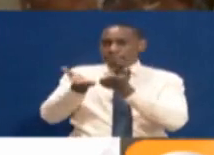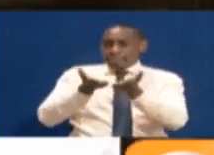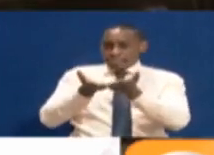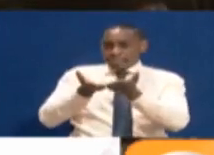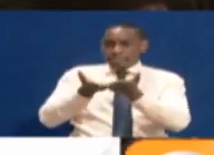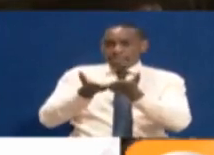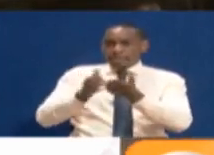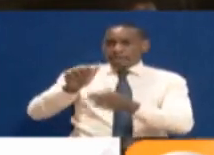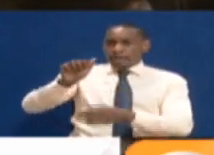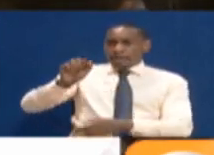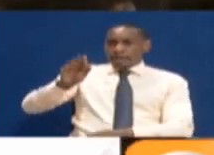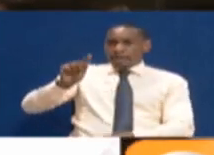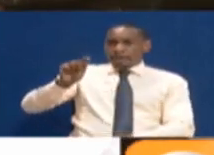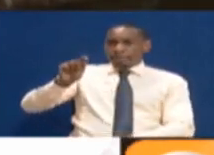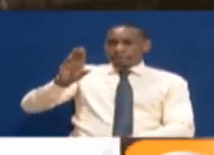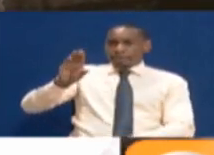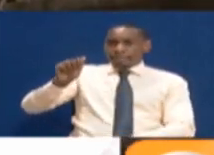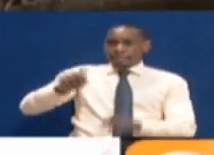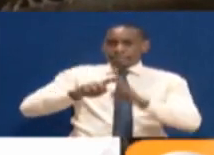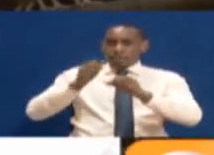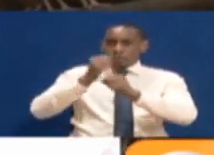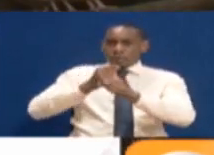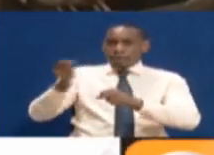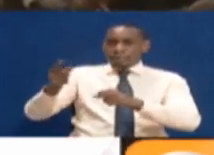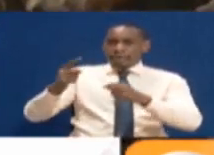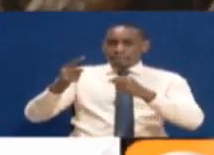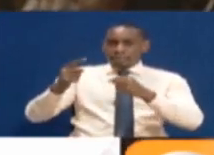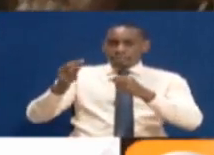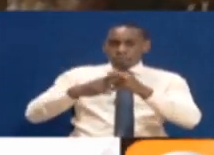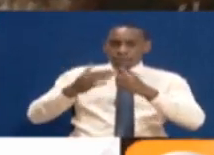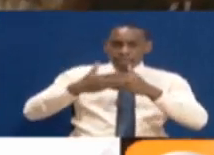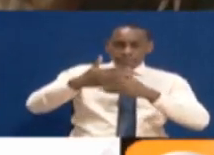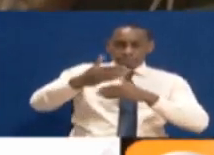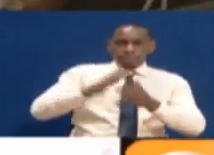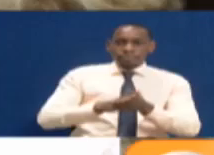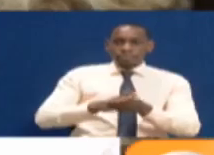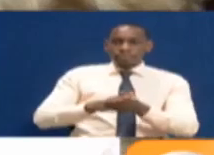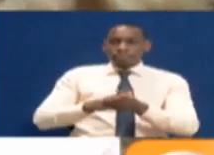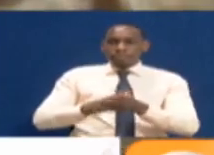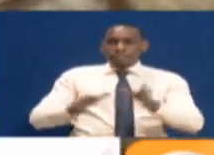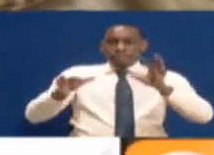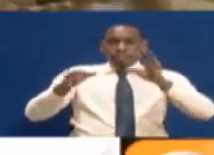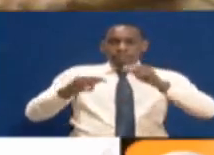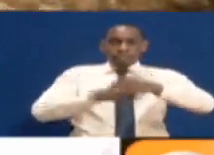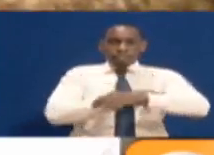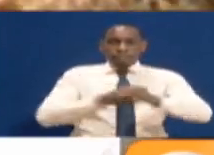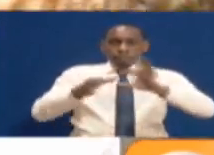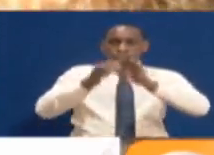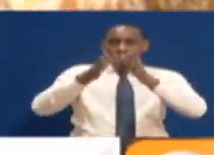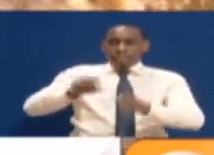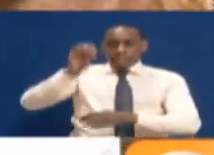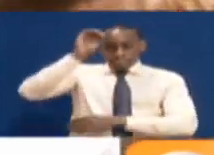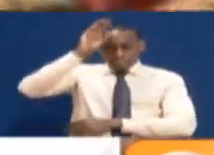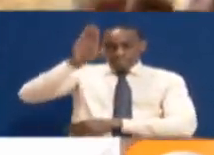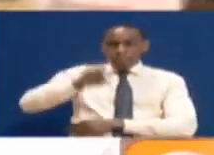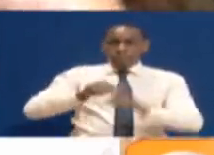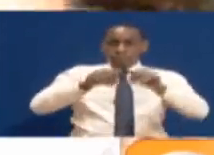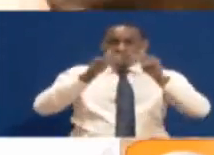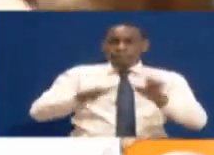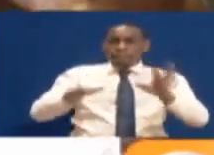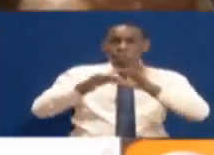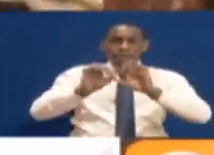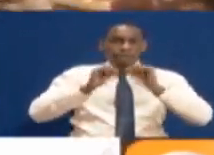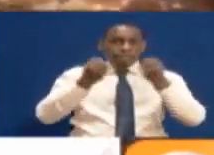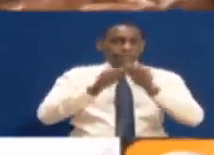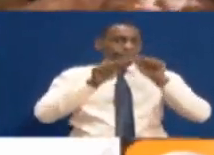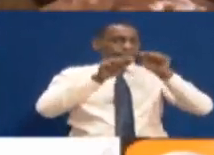Area, that's AFTA, comes into force by July this year. Zachary Waweru, who is the chief coordinator, Kiambu Poultry Farmers Cooperative Society,